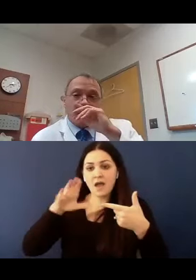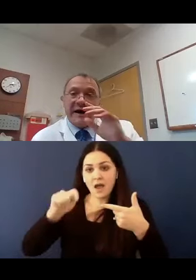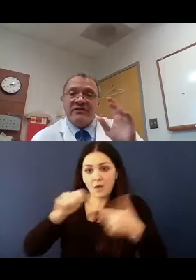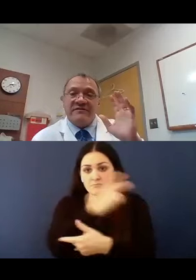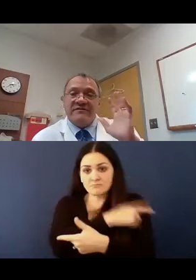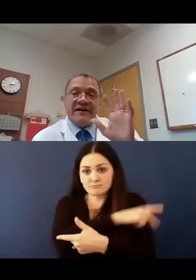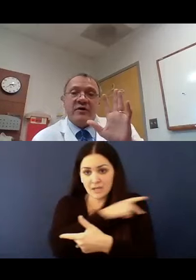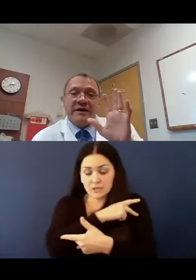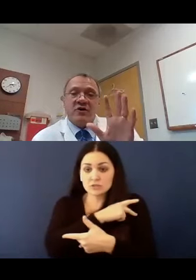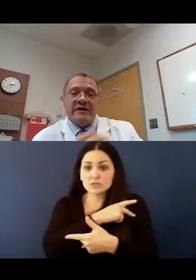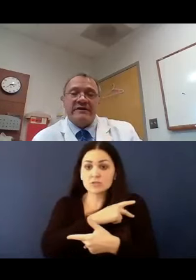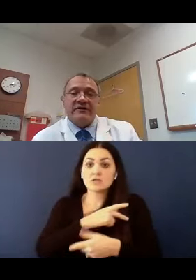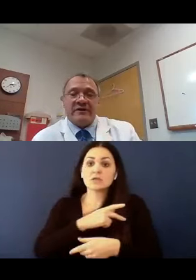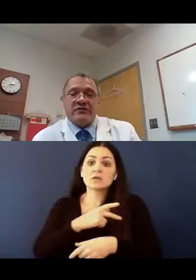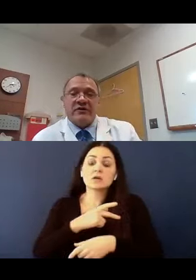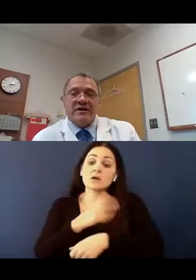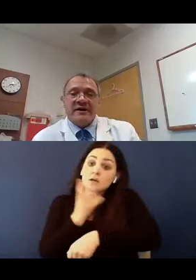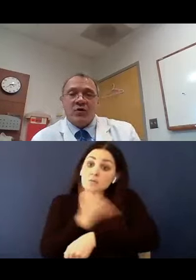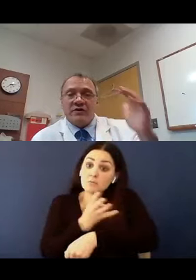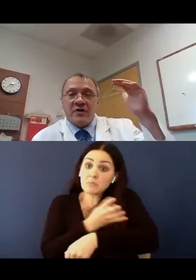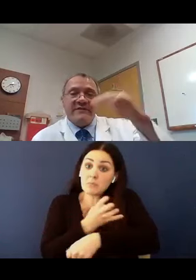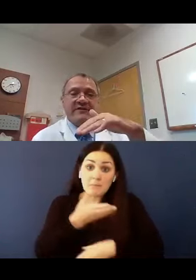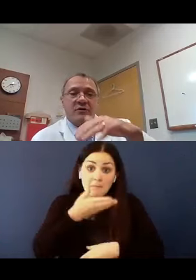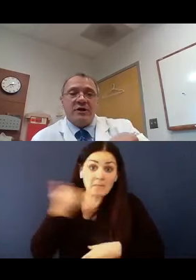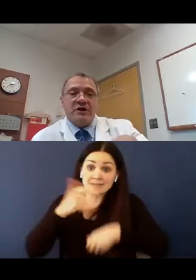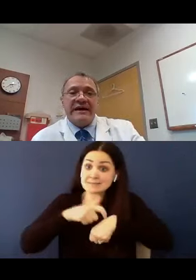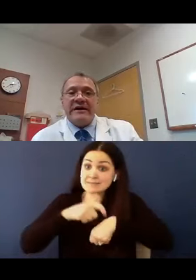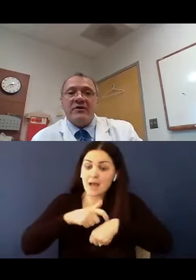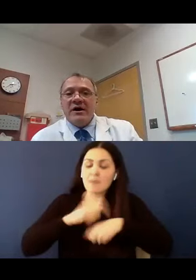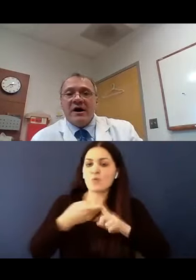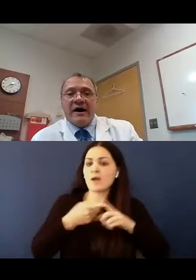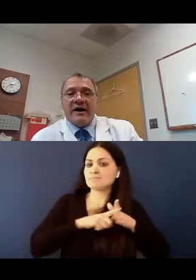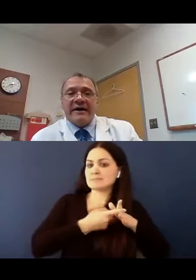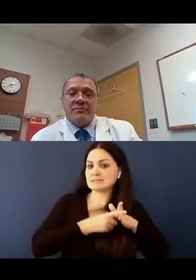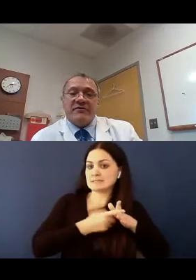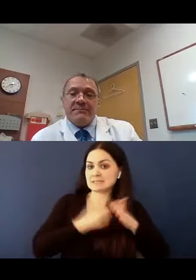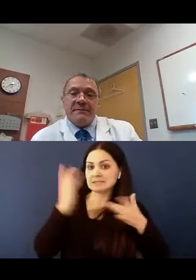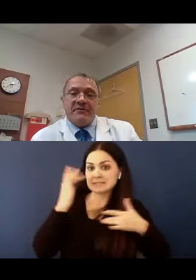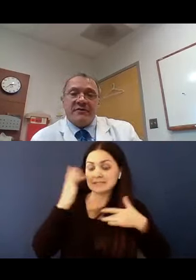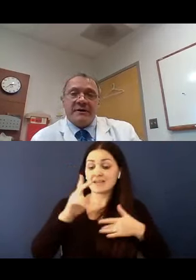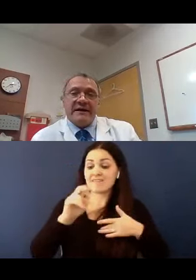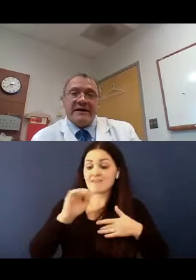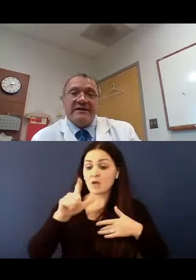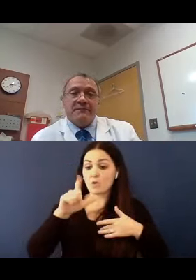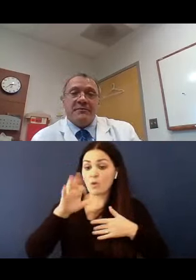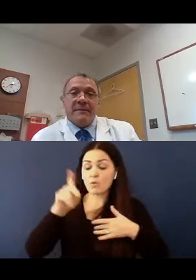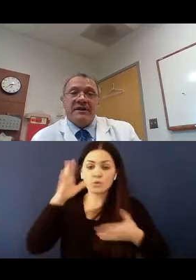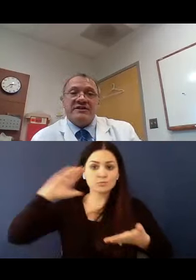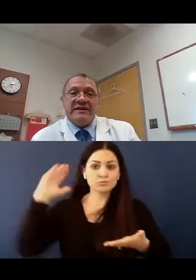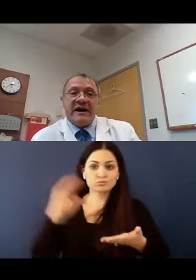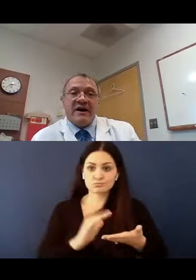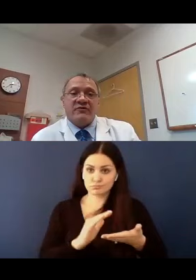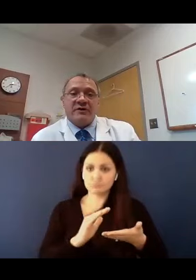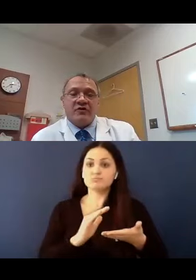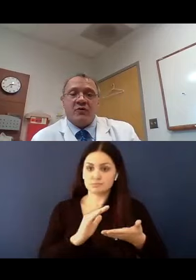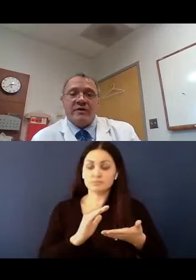drugs work best in very early disease. They work to drive the viral load down and to prevent people from being placed